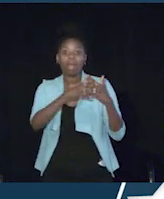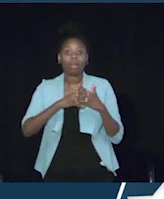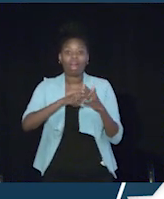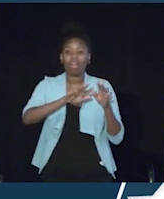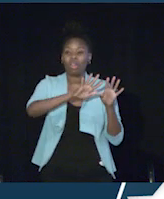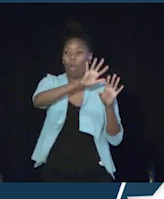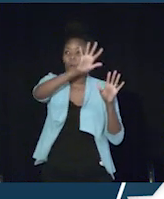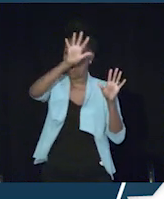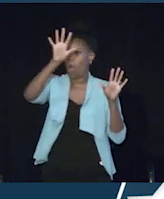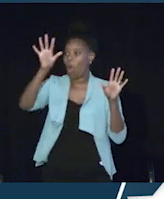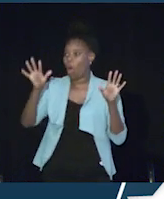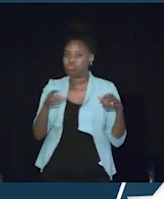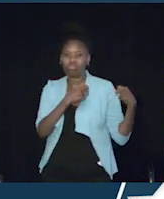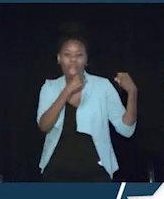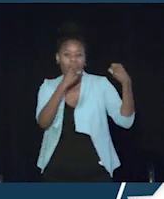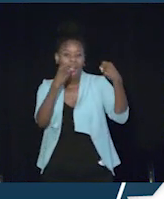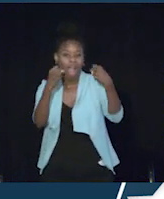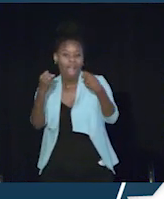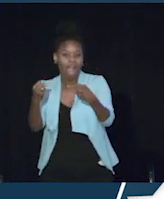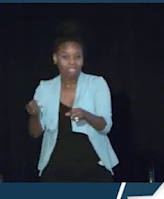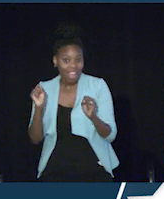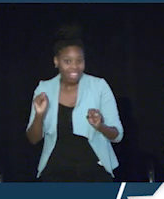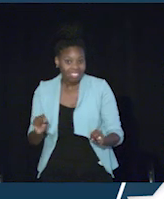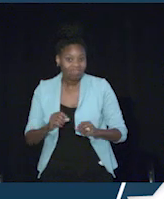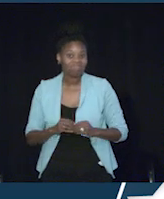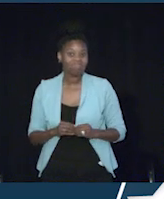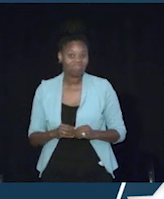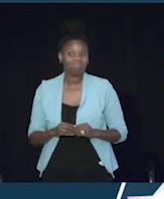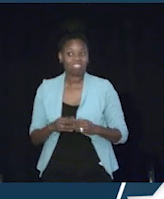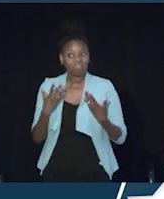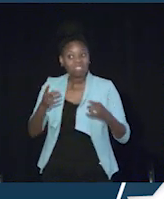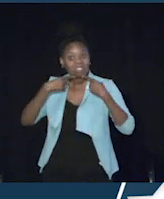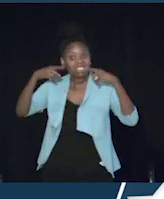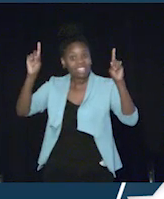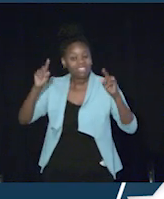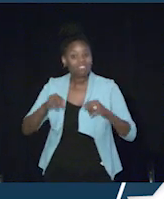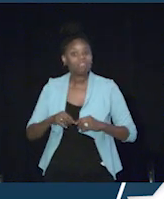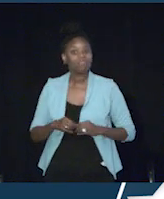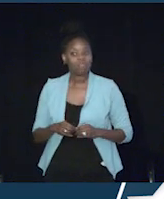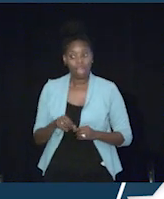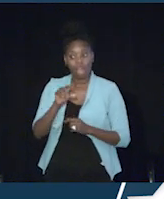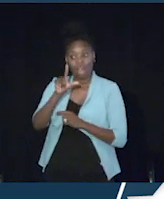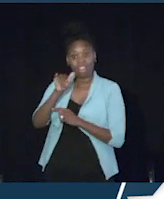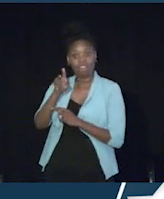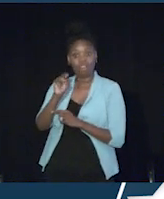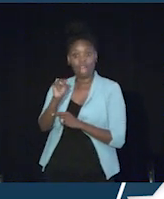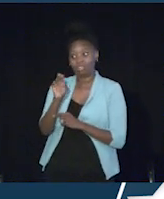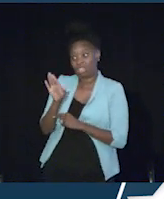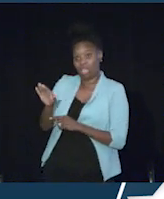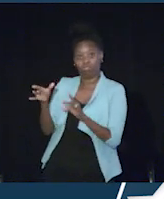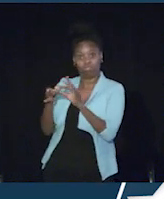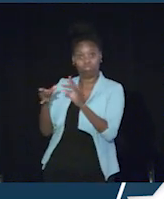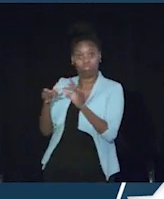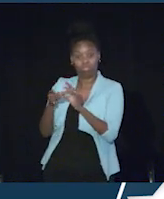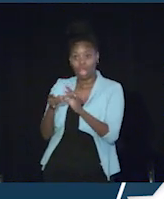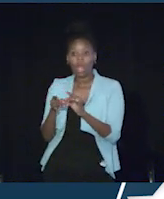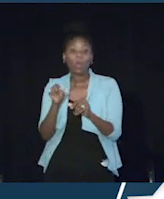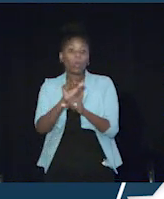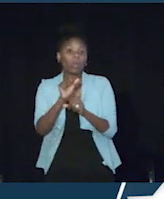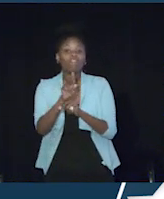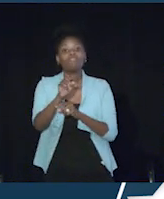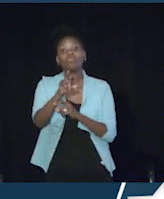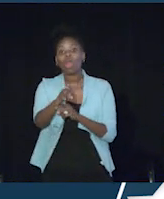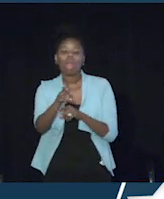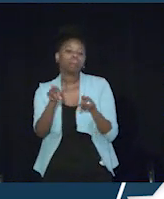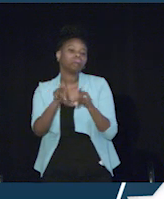has more of a career direction. Levon also says that working with VR and becoming employed also